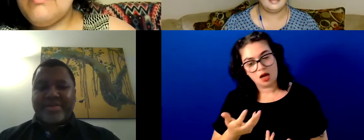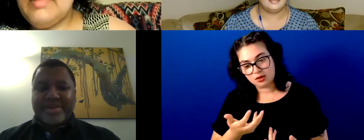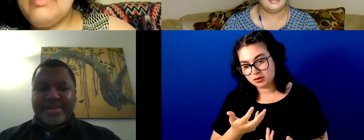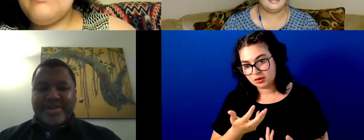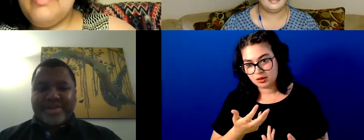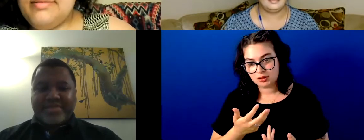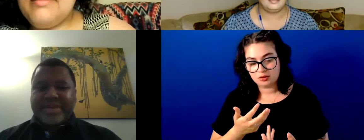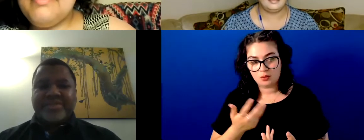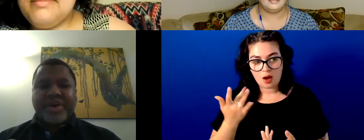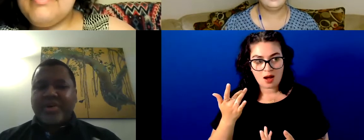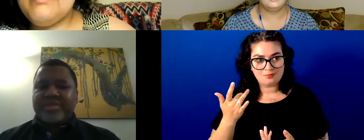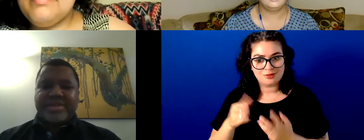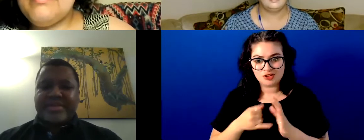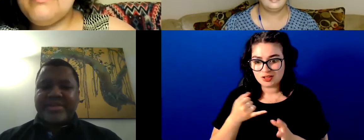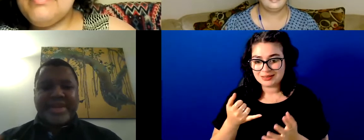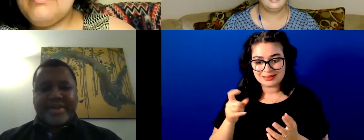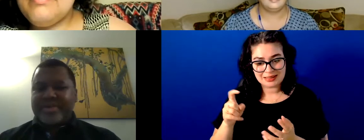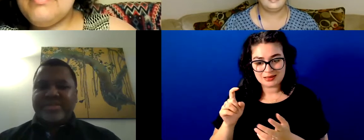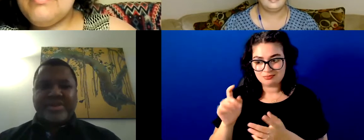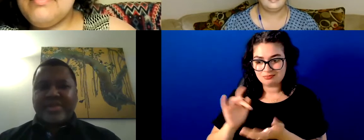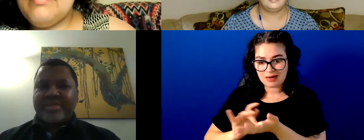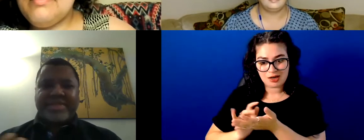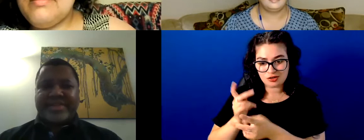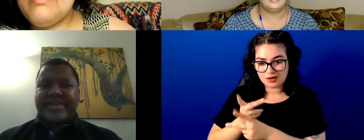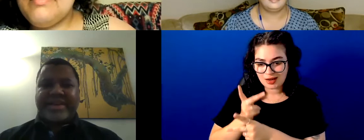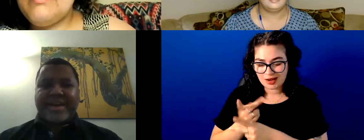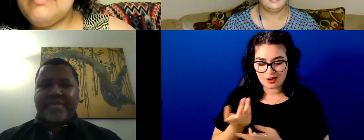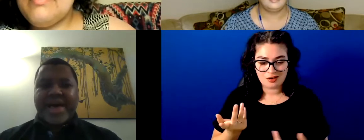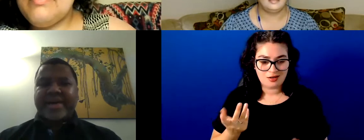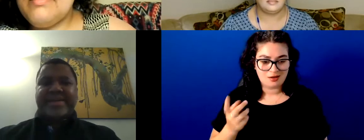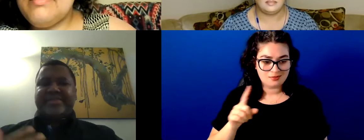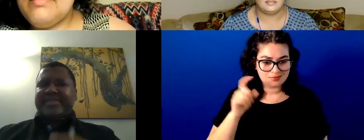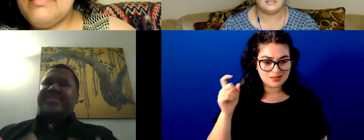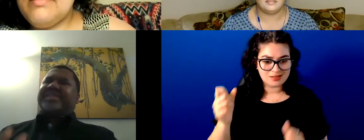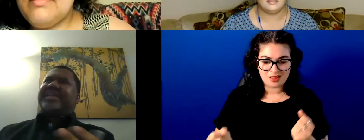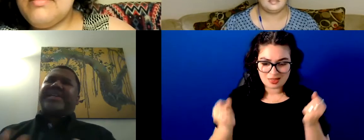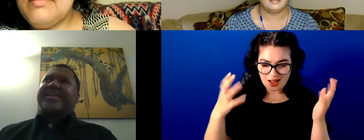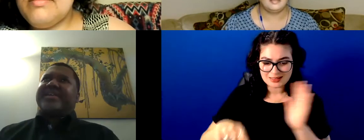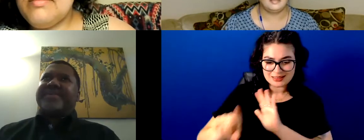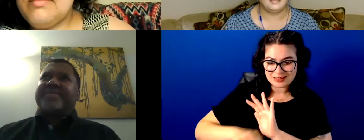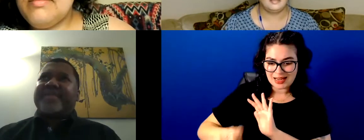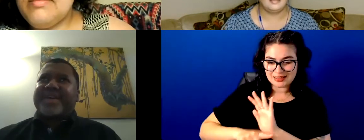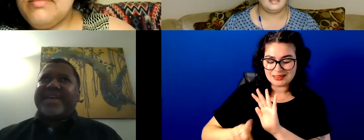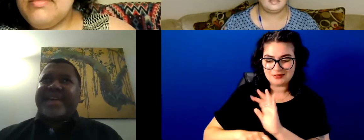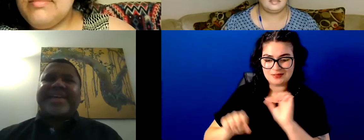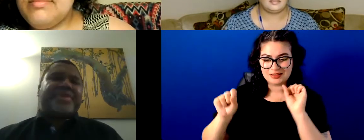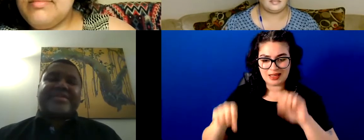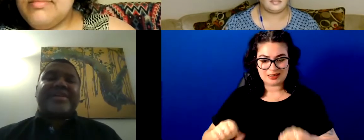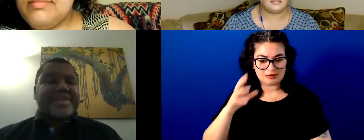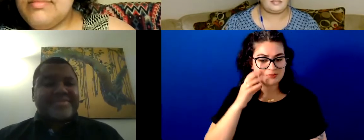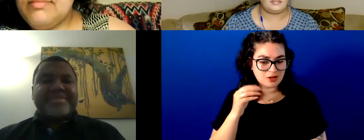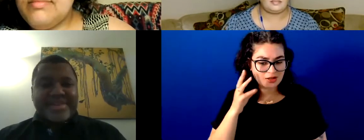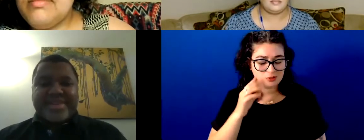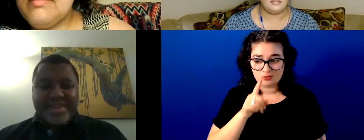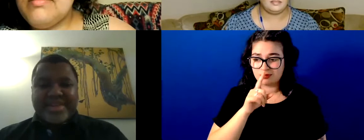care because of all the ignorance and all the things that can come back at us, and just like, it can be